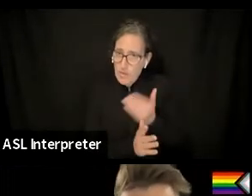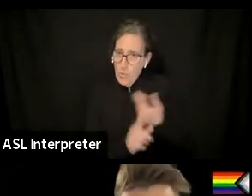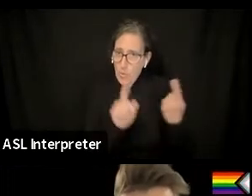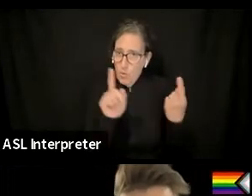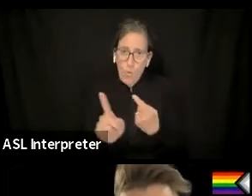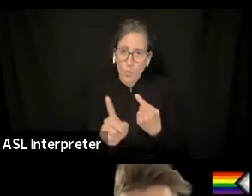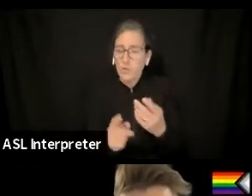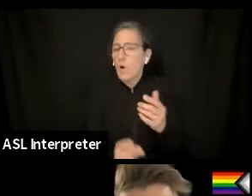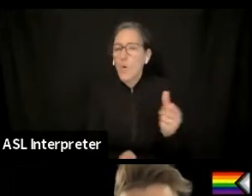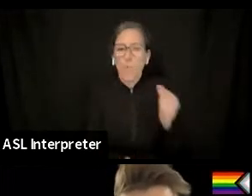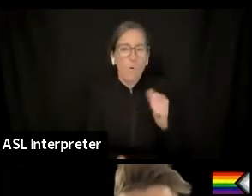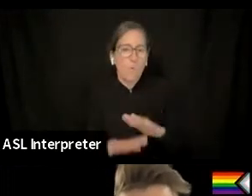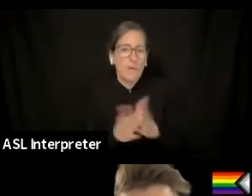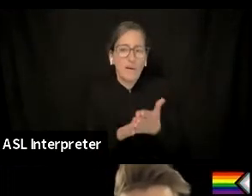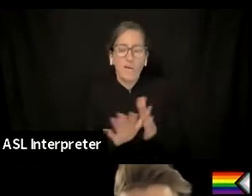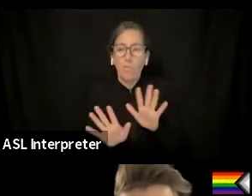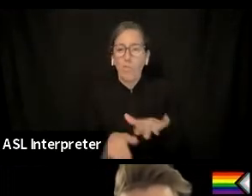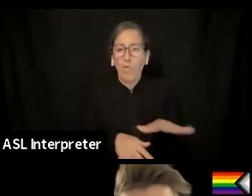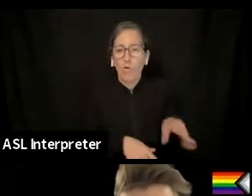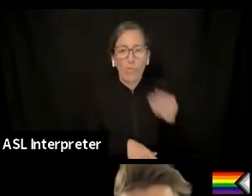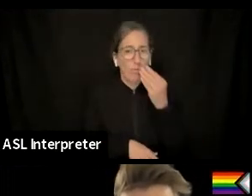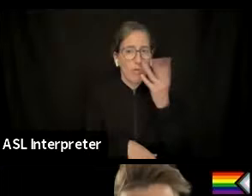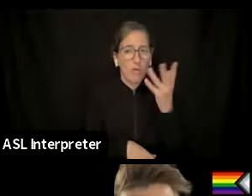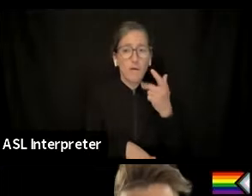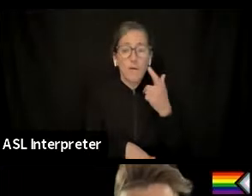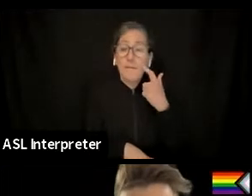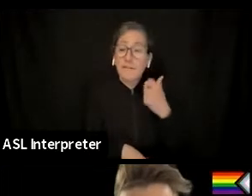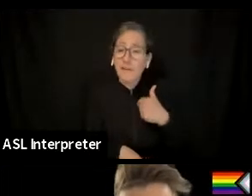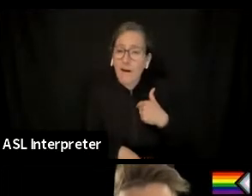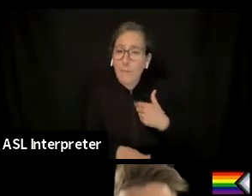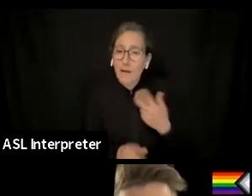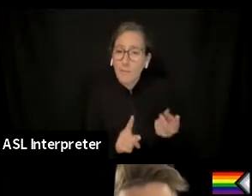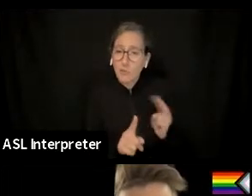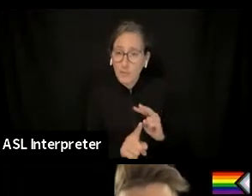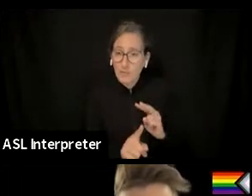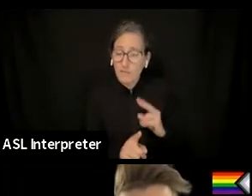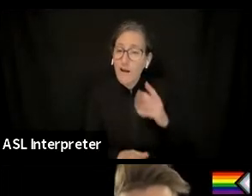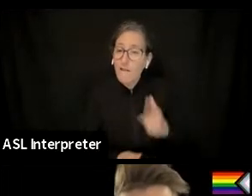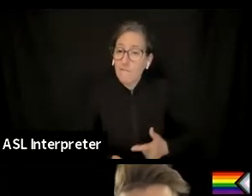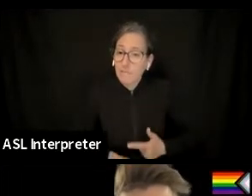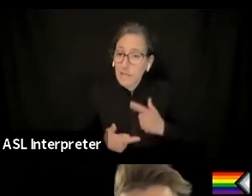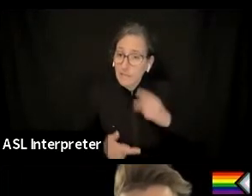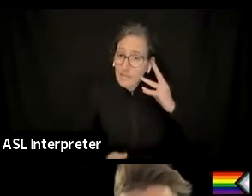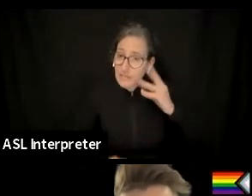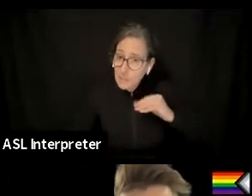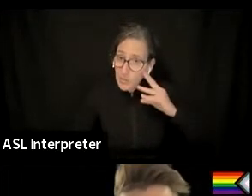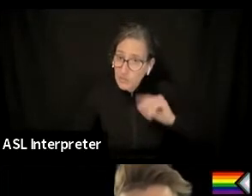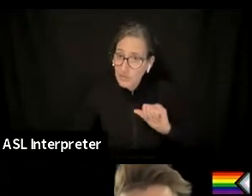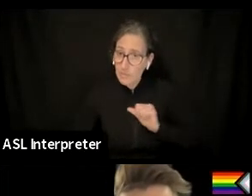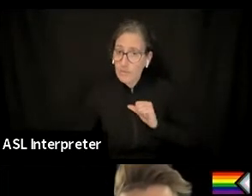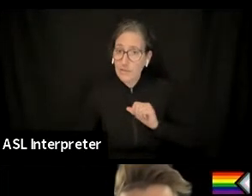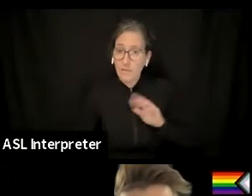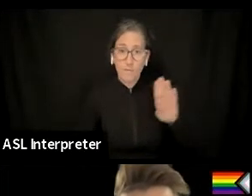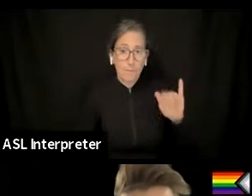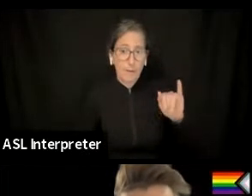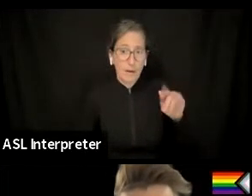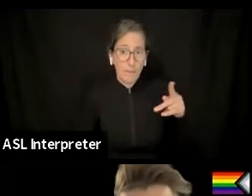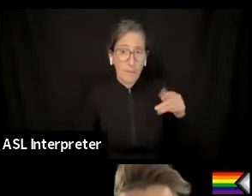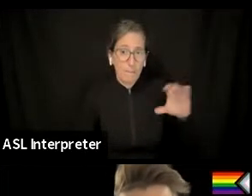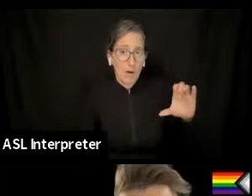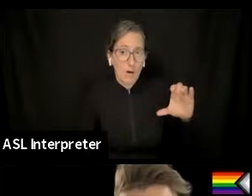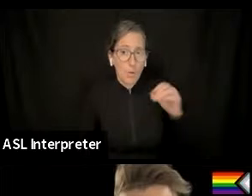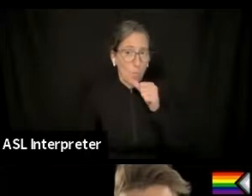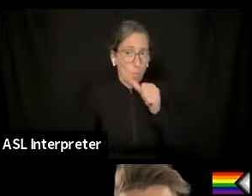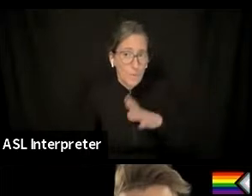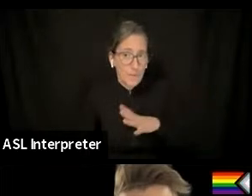that I am coming from a place of lived experience as a BIPOC woman, a longtime Central